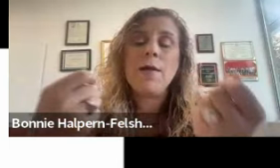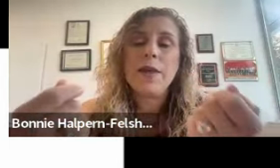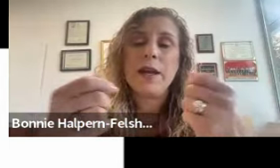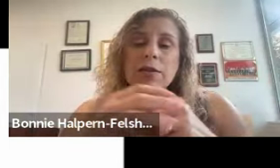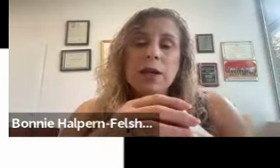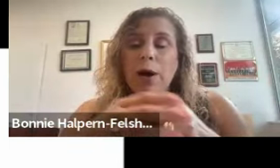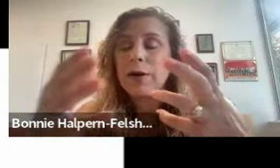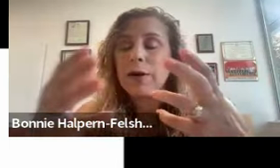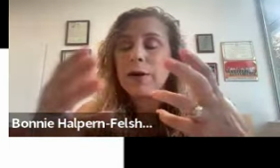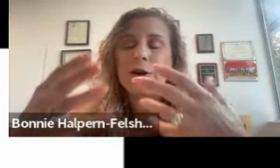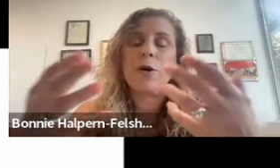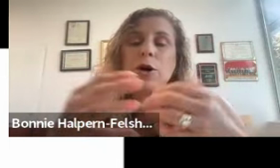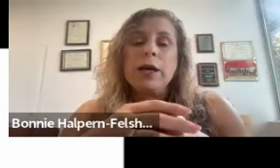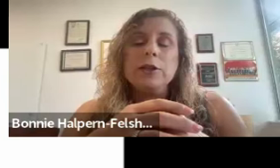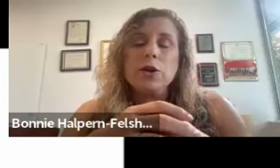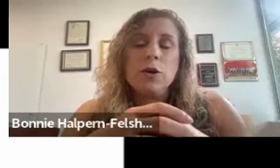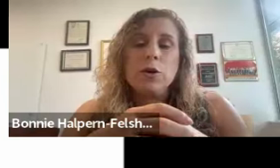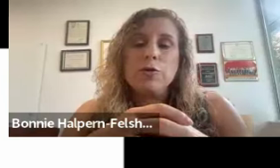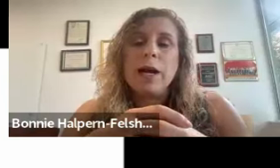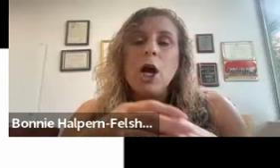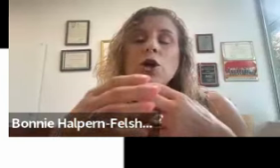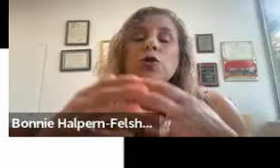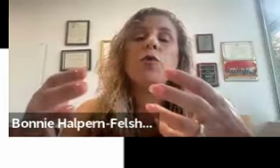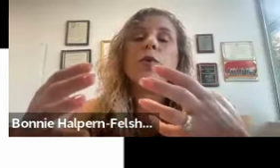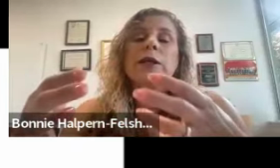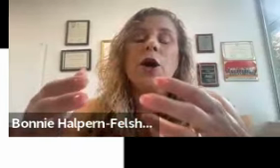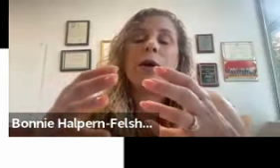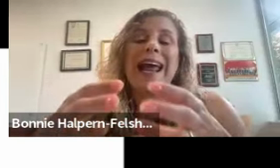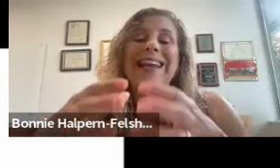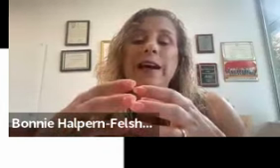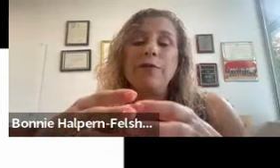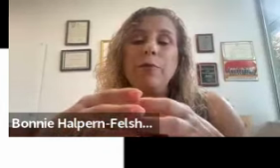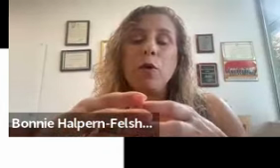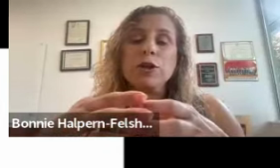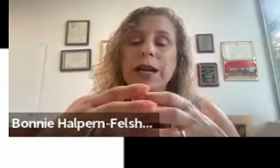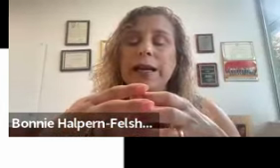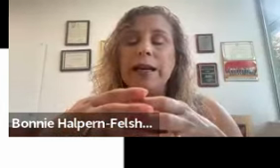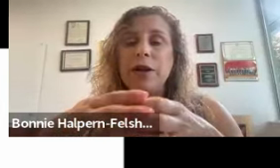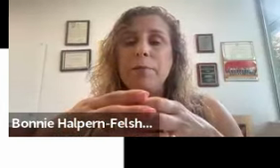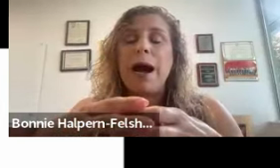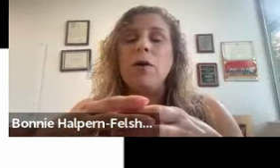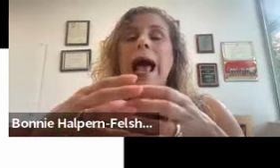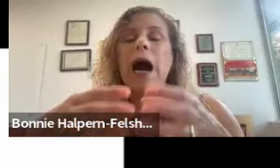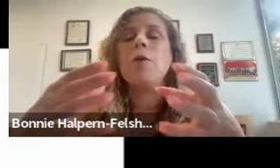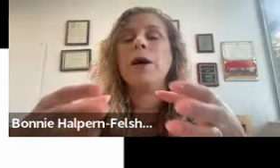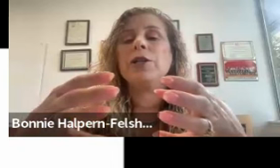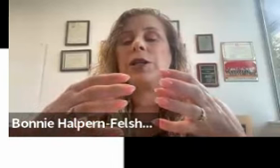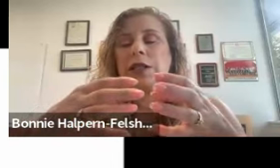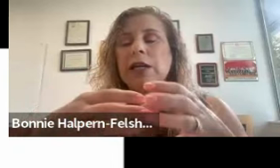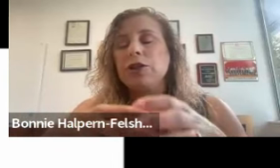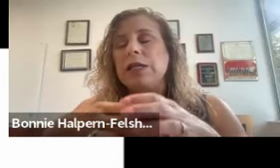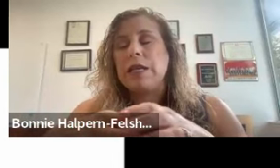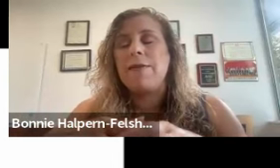into the brownie, for example, or cookies or drink, you don't really know in any given portion, any given amount, how